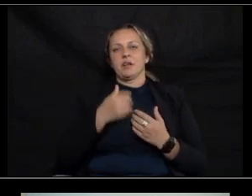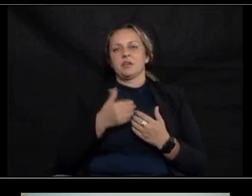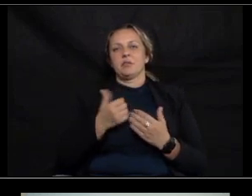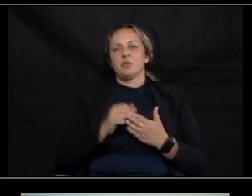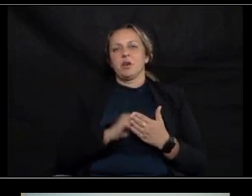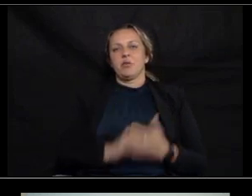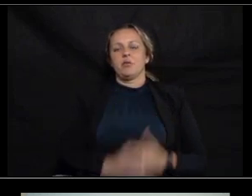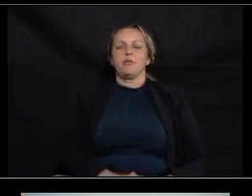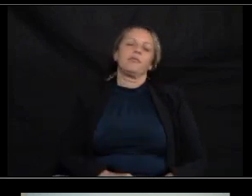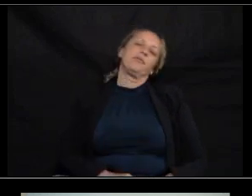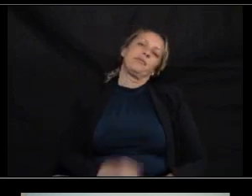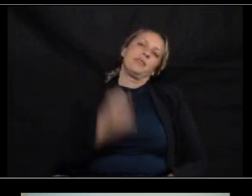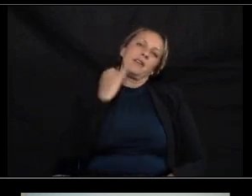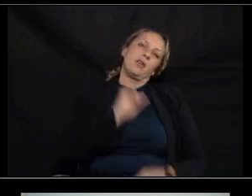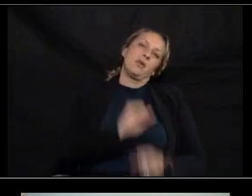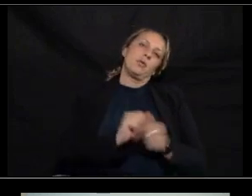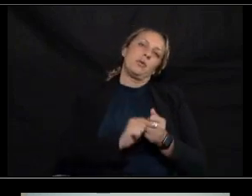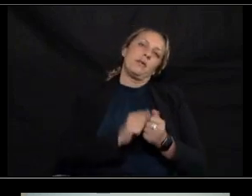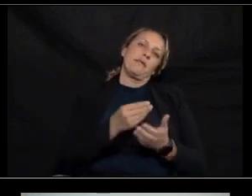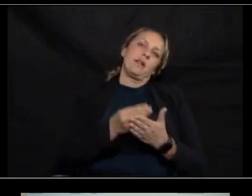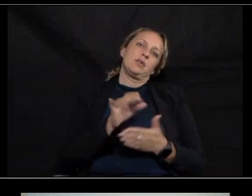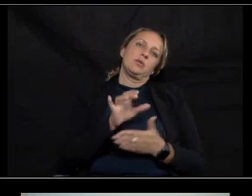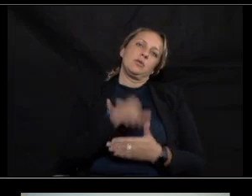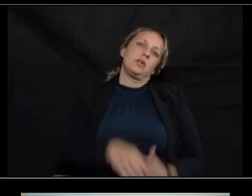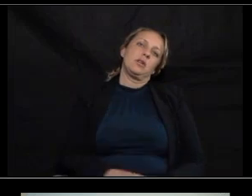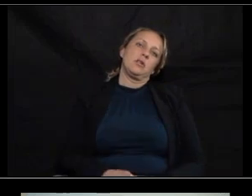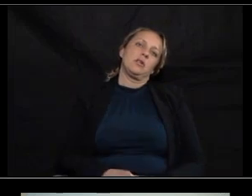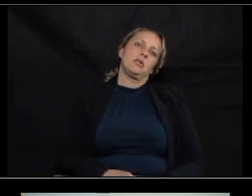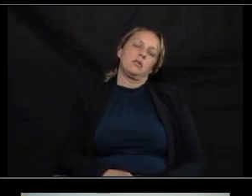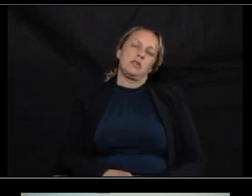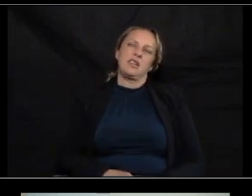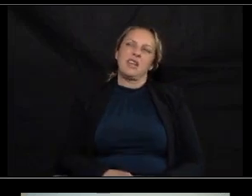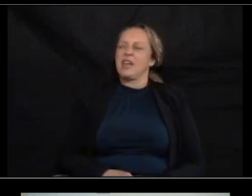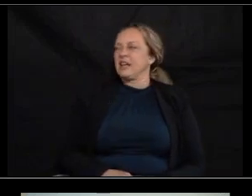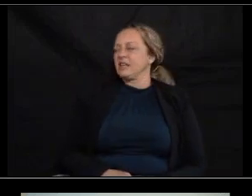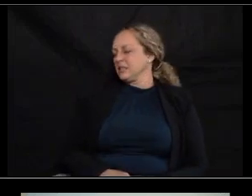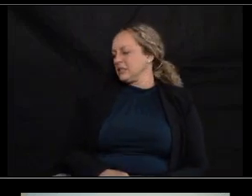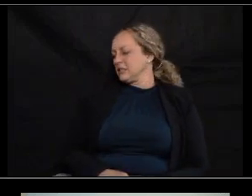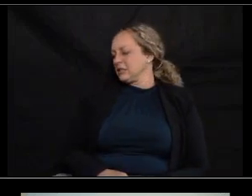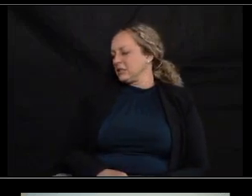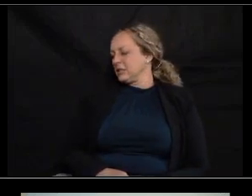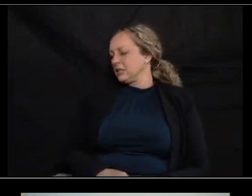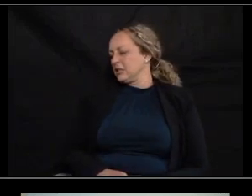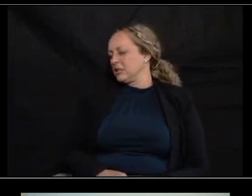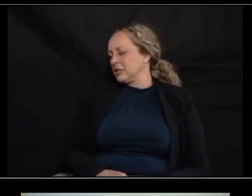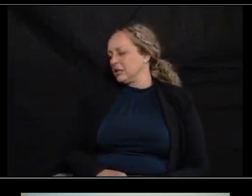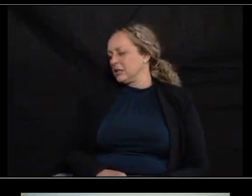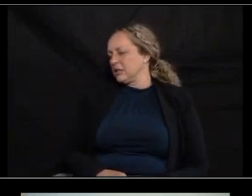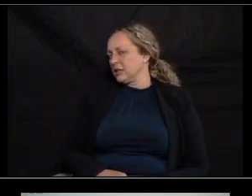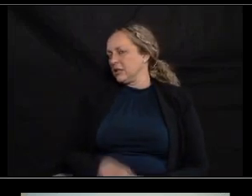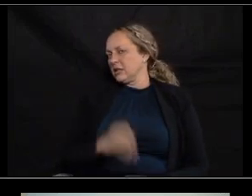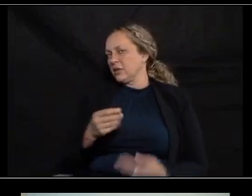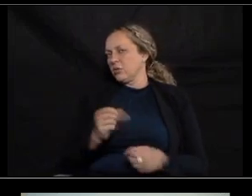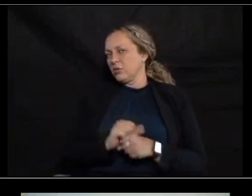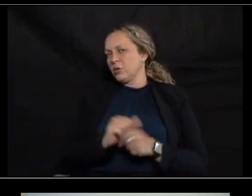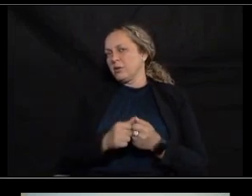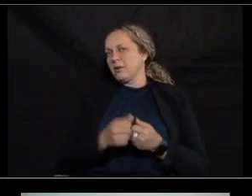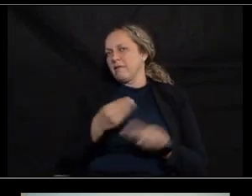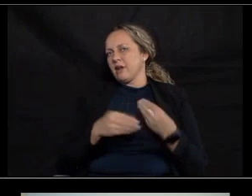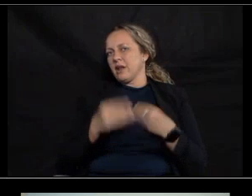account if I can work with finance to do that. Yeah, it's the aspect is working with finance and